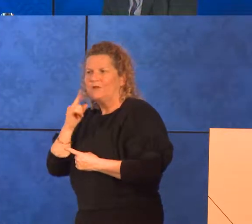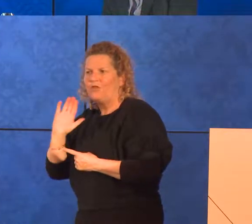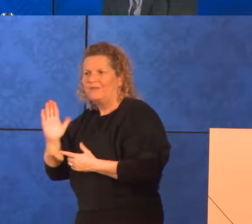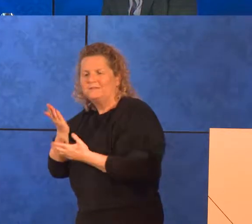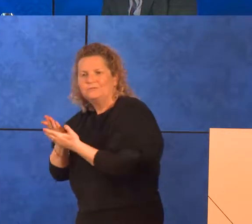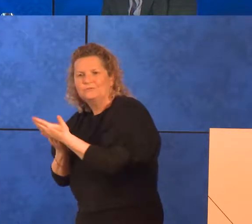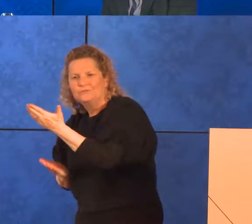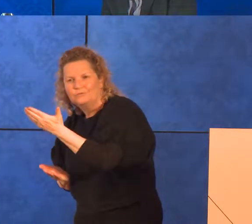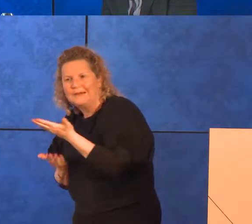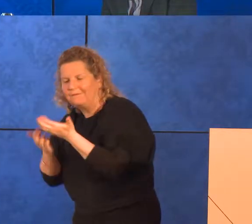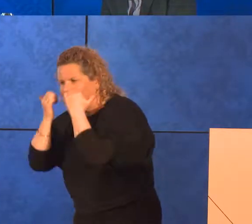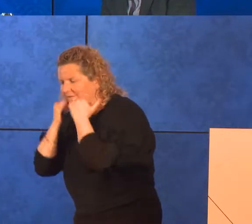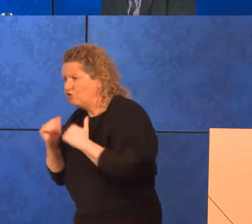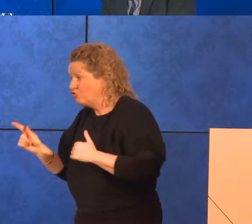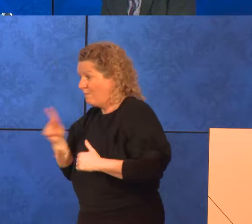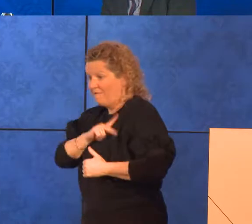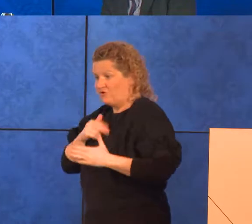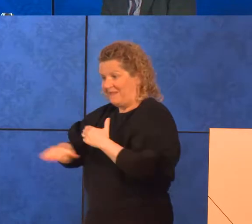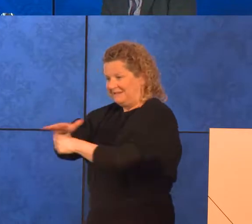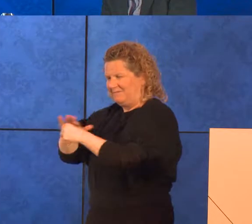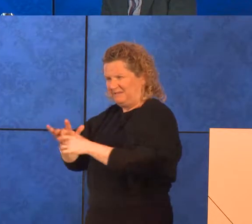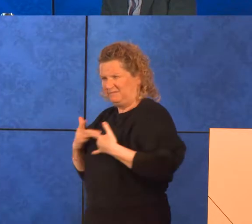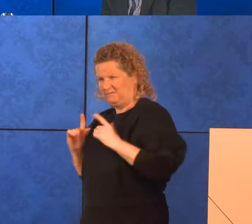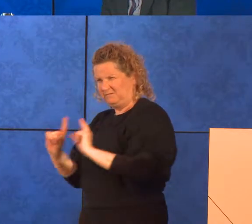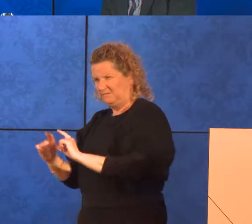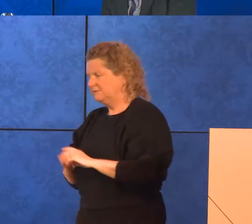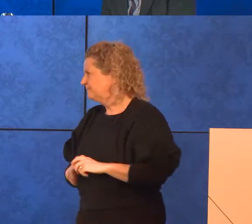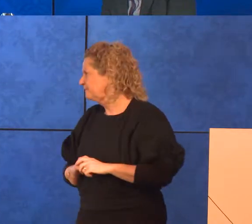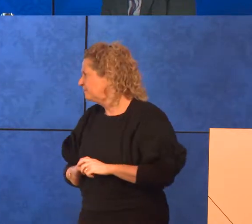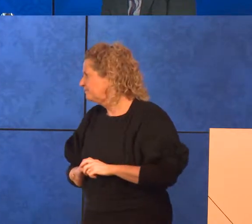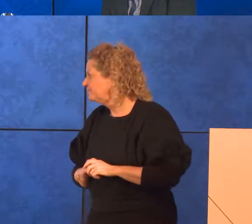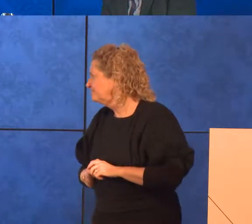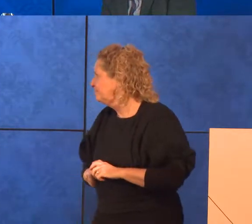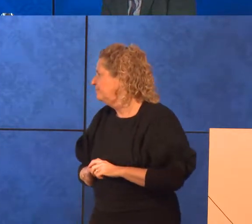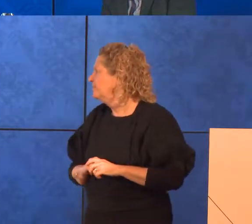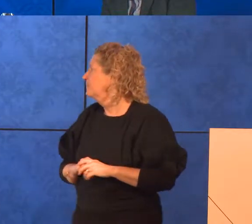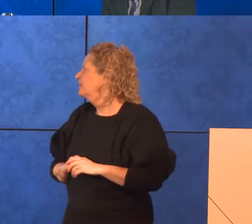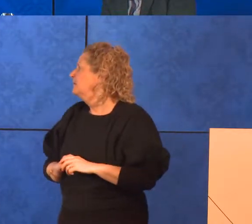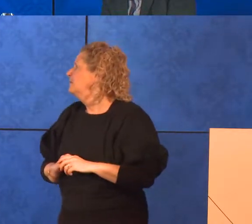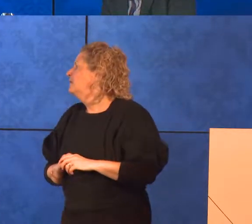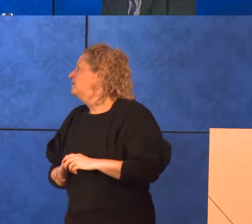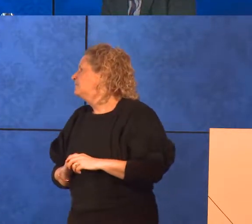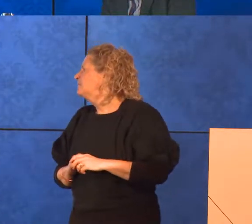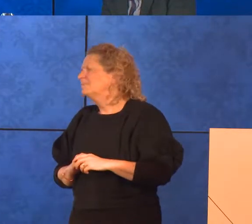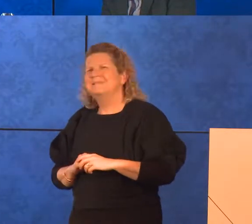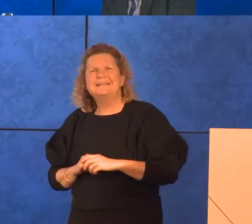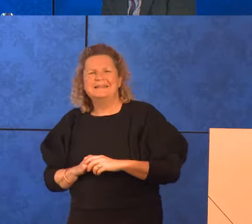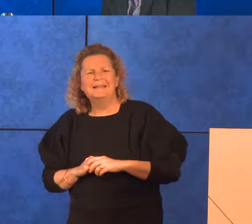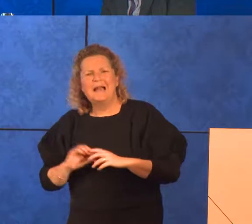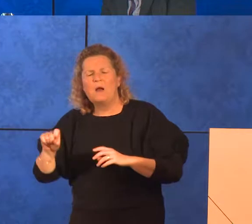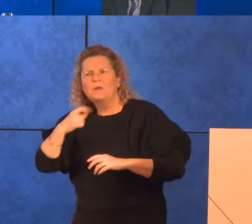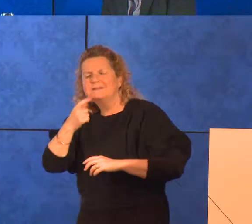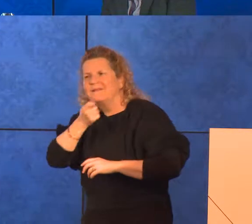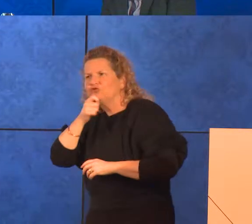And as a professional, what was that like? Yeah, so I will say that the Child Abuse Royal